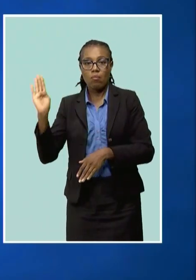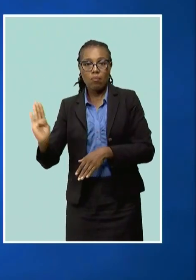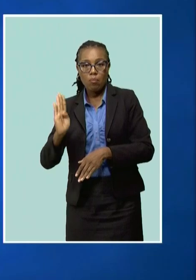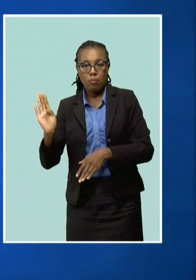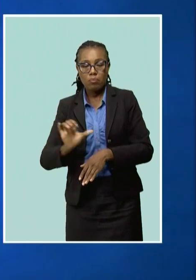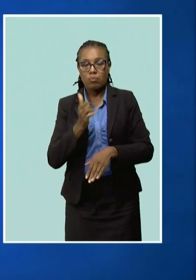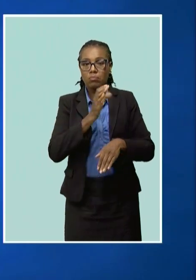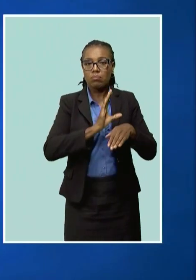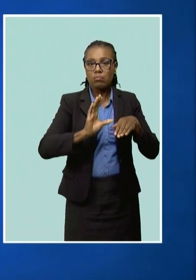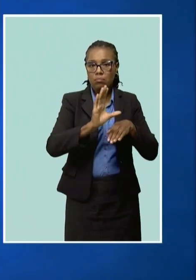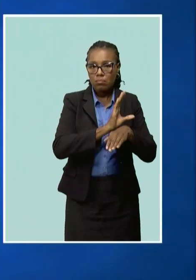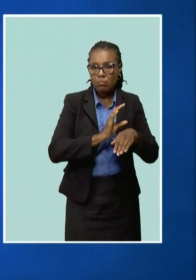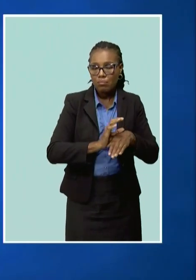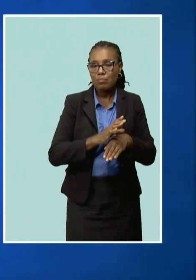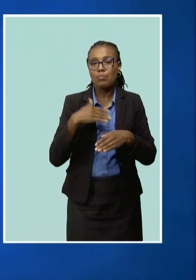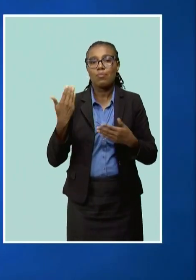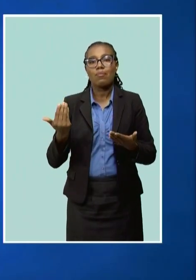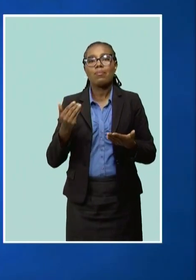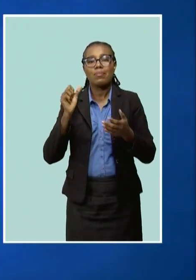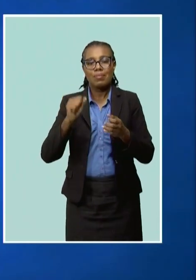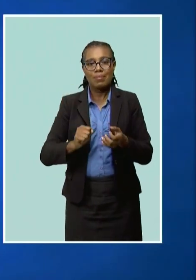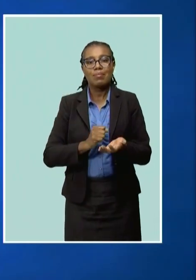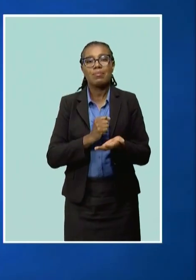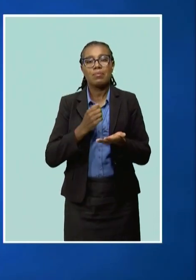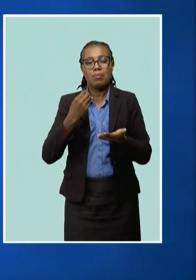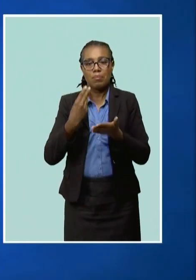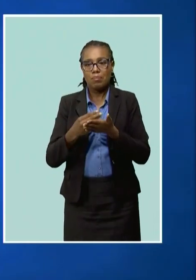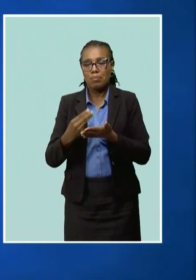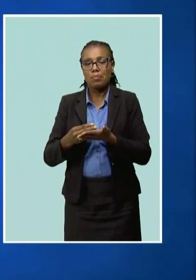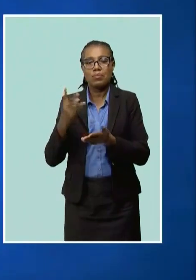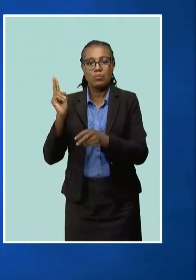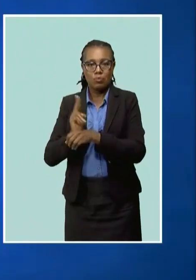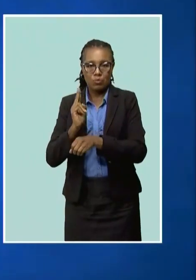Caribbean, will have access to this funding.